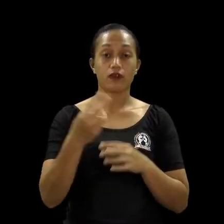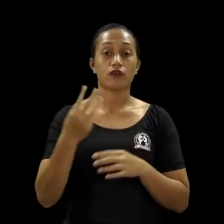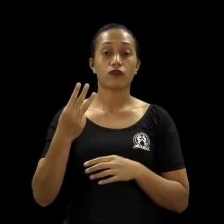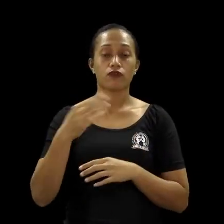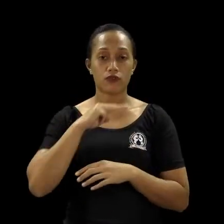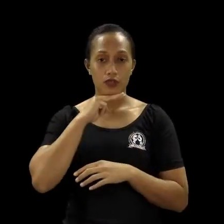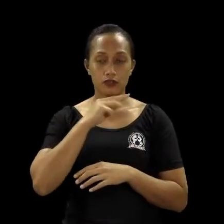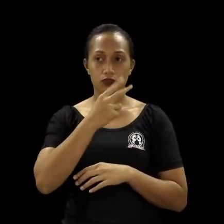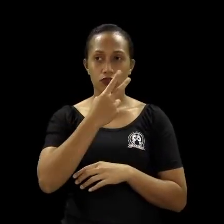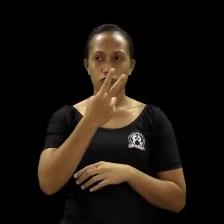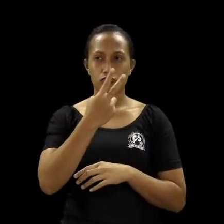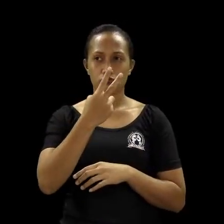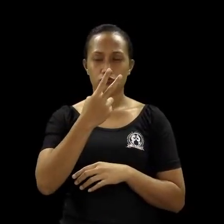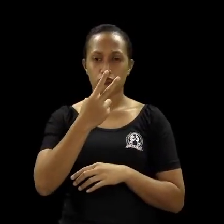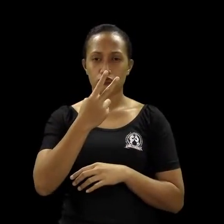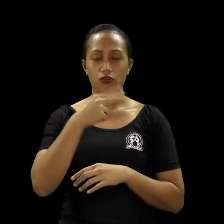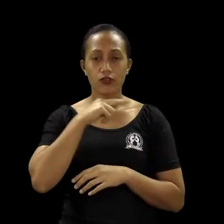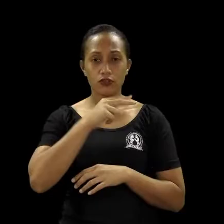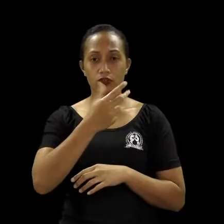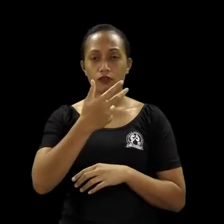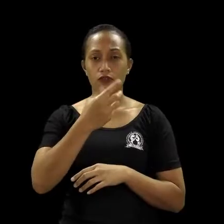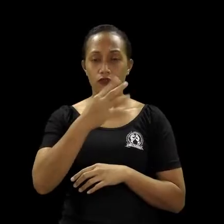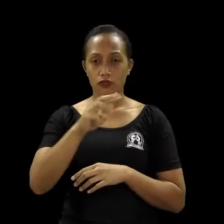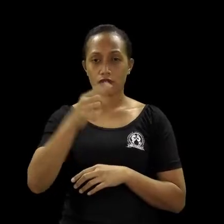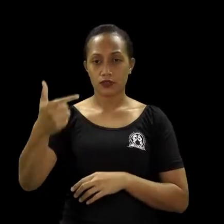going to be 237